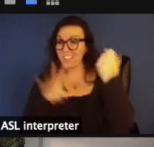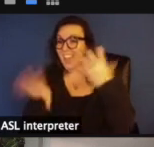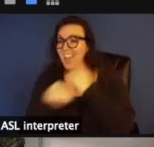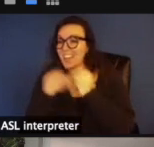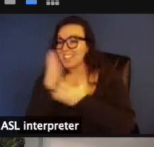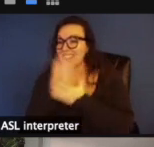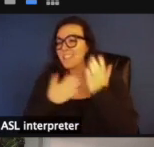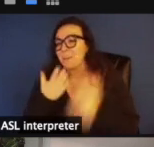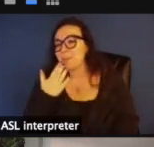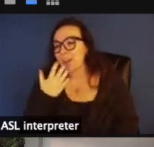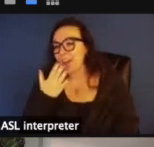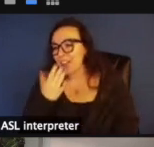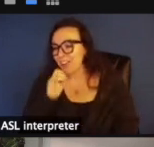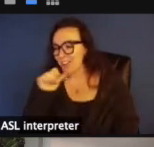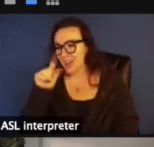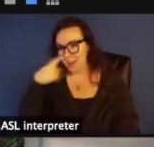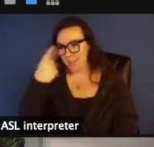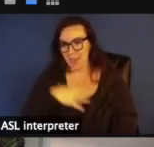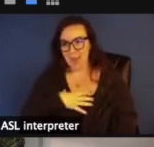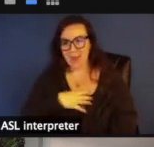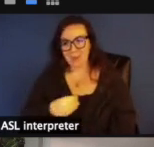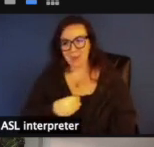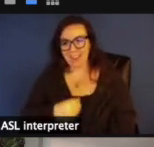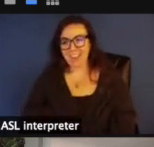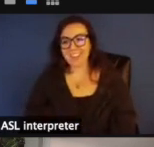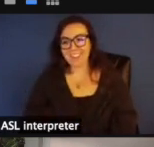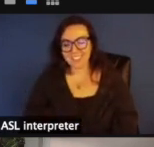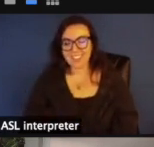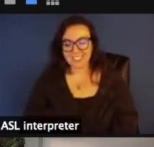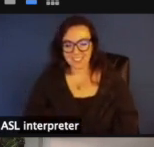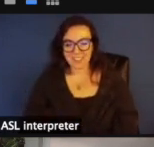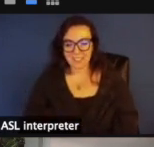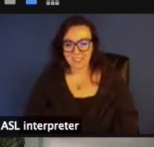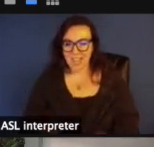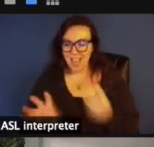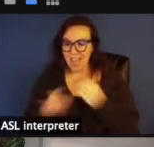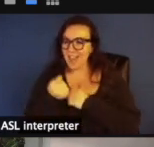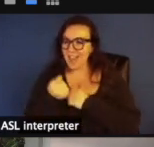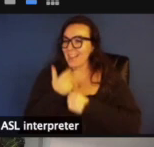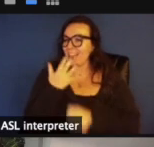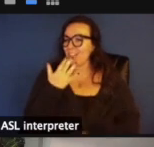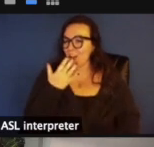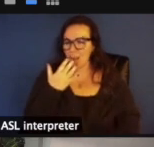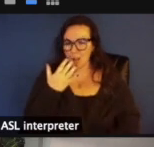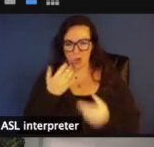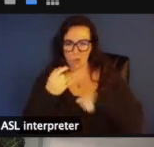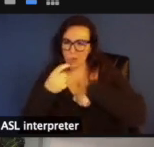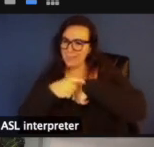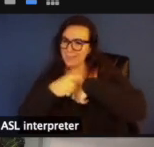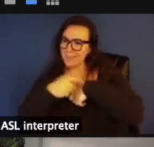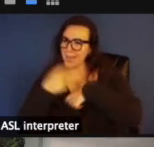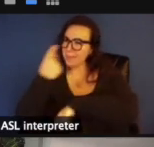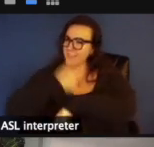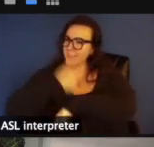some color that's not black or white. Right. There's a little color in it too. And so what time of day do you think this is?